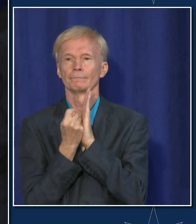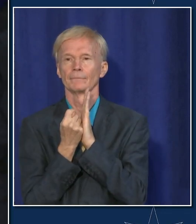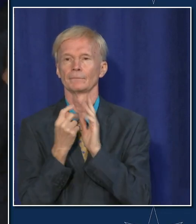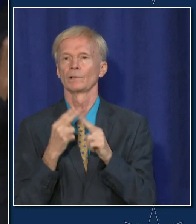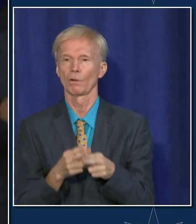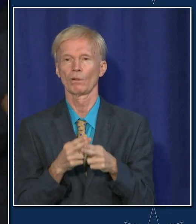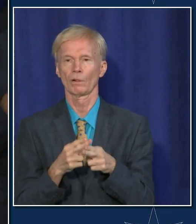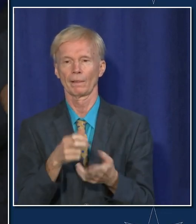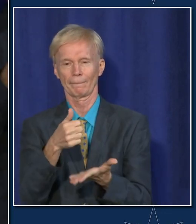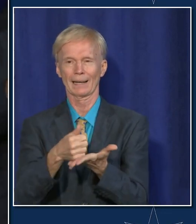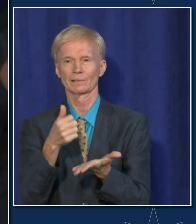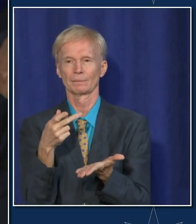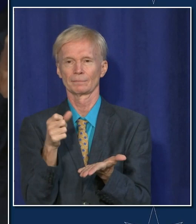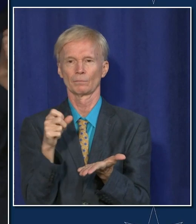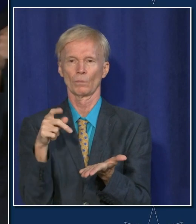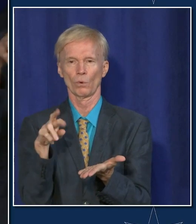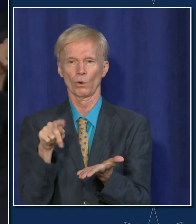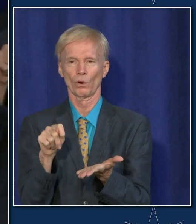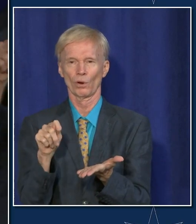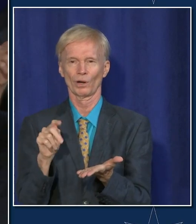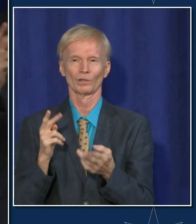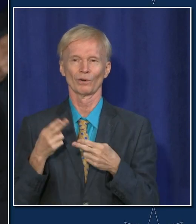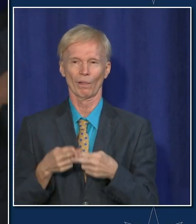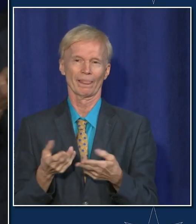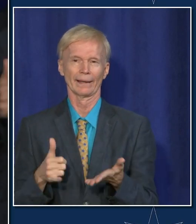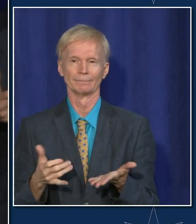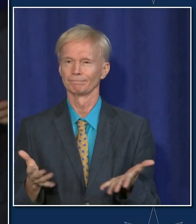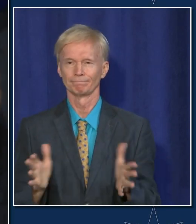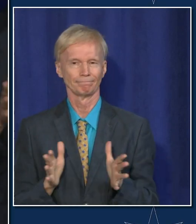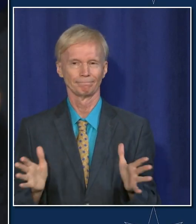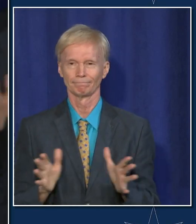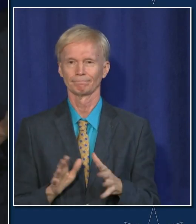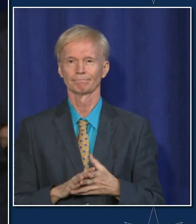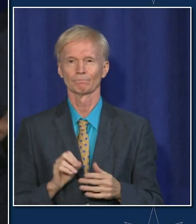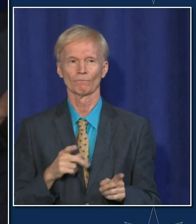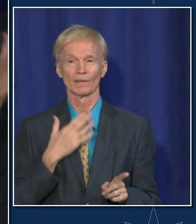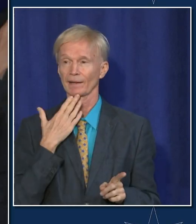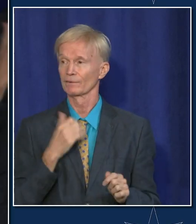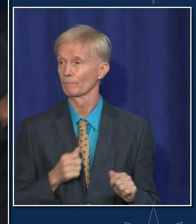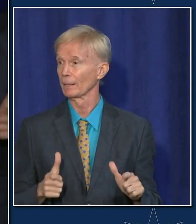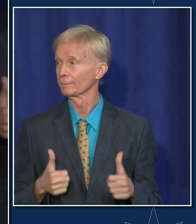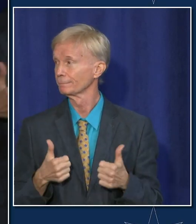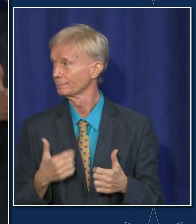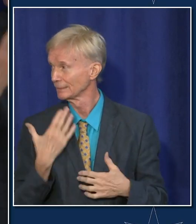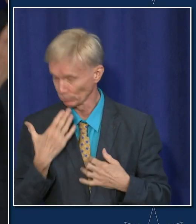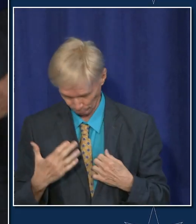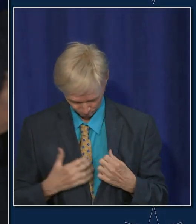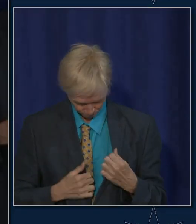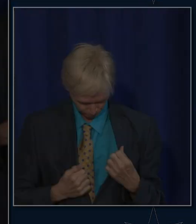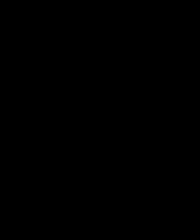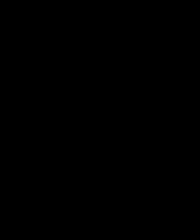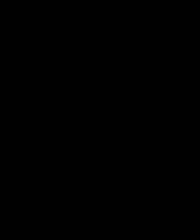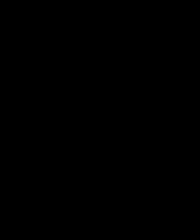a vaccination passport per se, as people use that term. Okay, thanks everybody. Thank you.